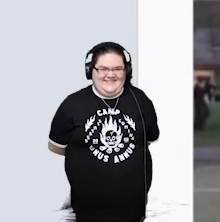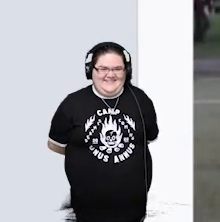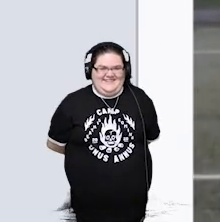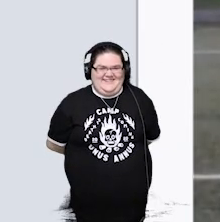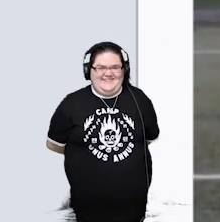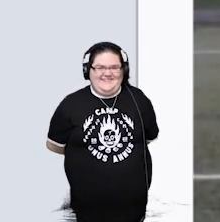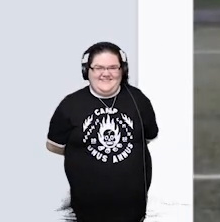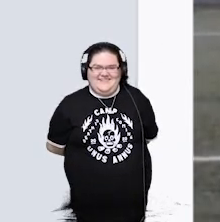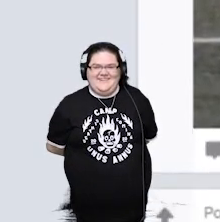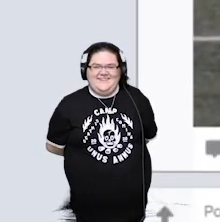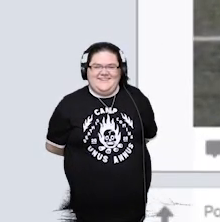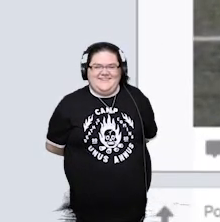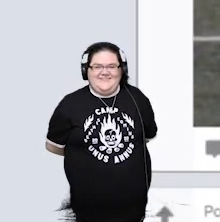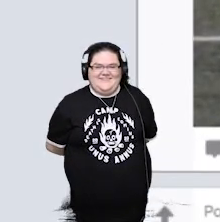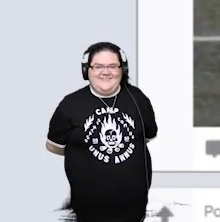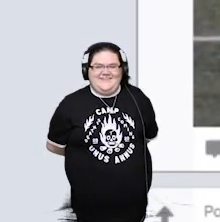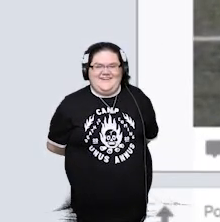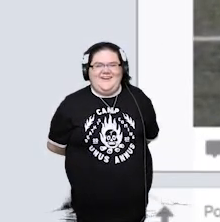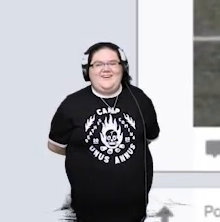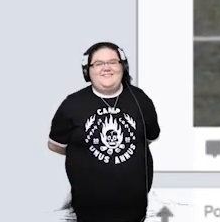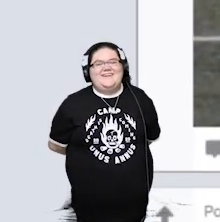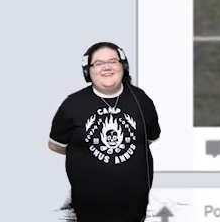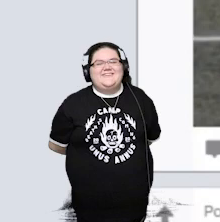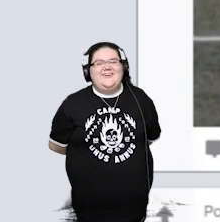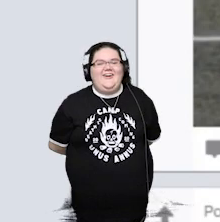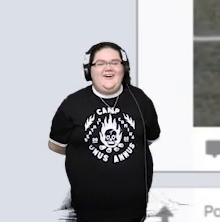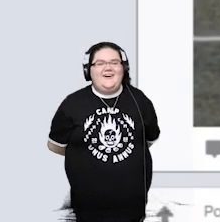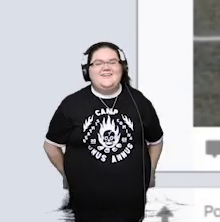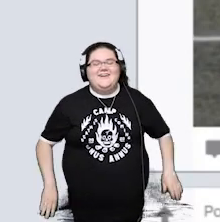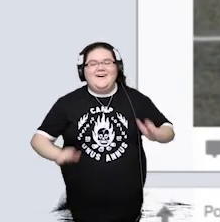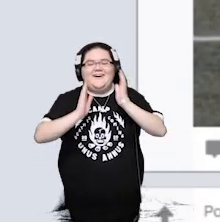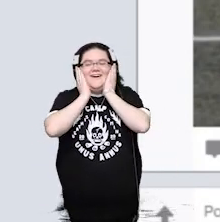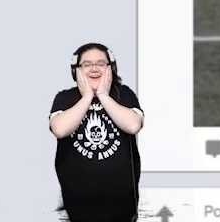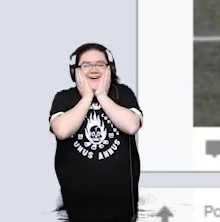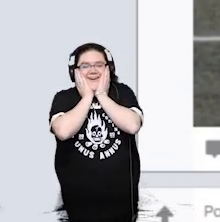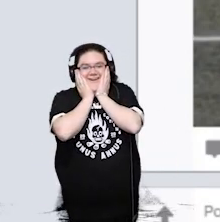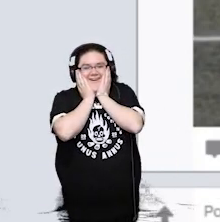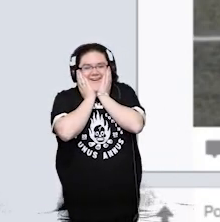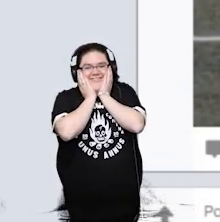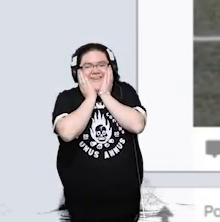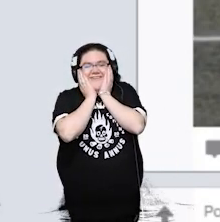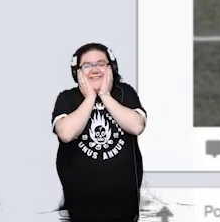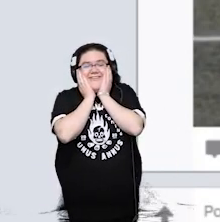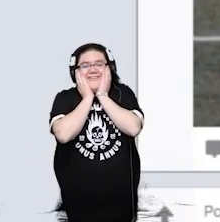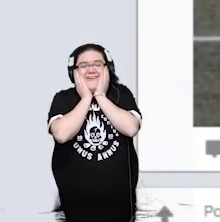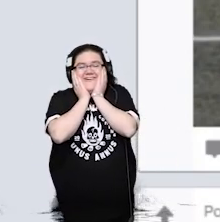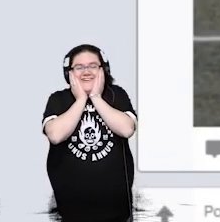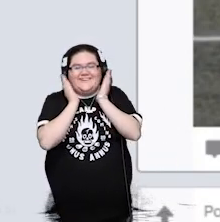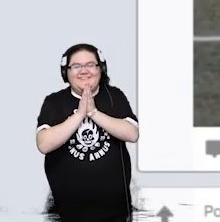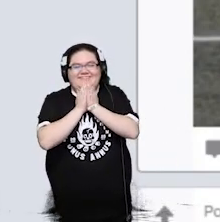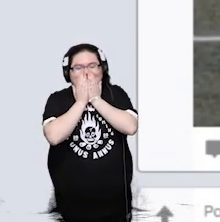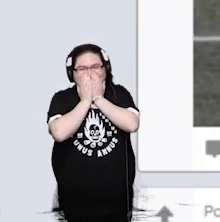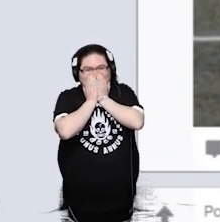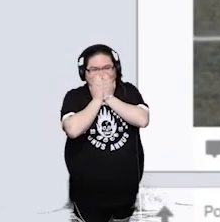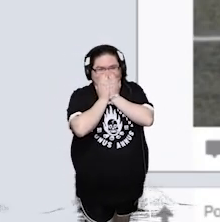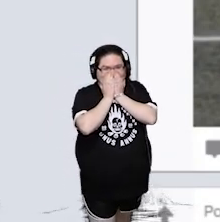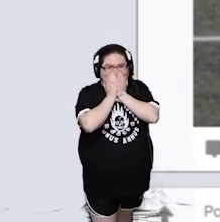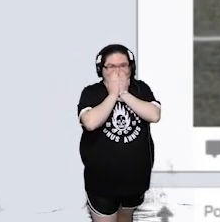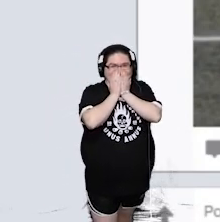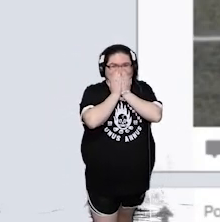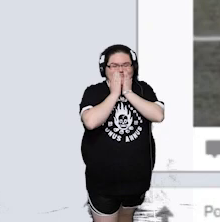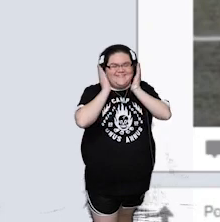the Sidemen should go back to this pitch for a 10 mil special. Oh my god! That is an absolute shout, because really that is like the truest